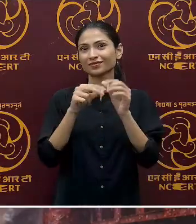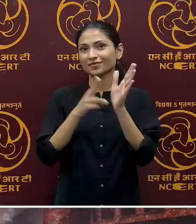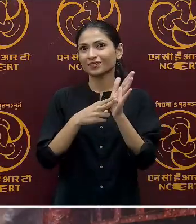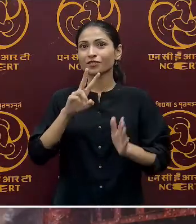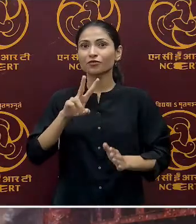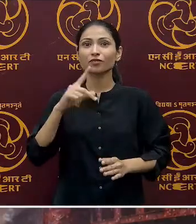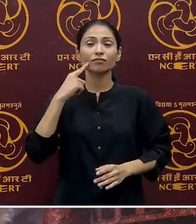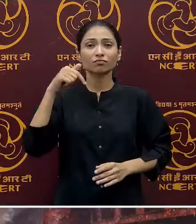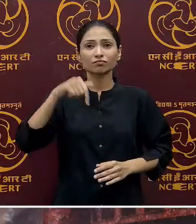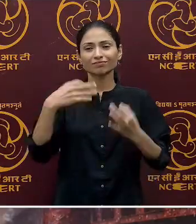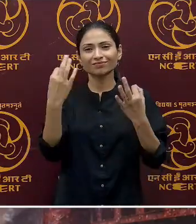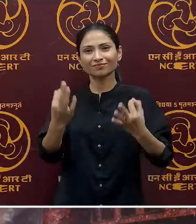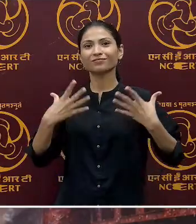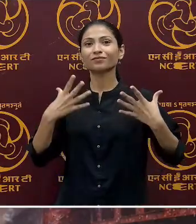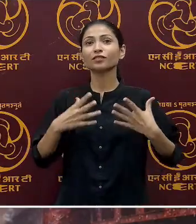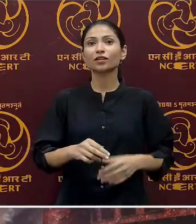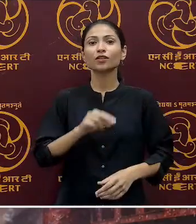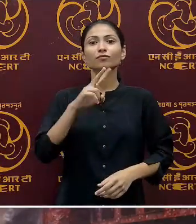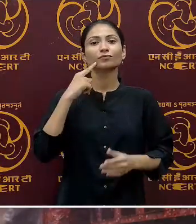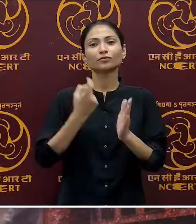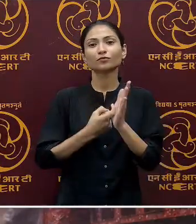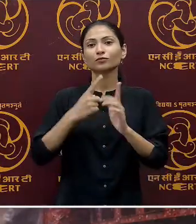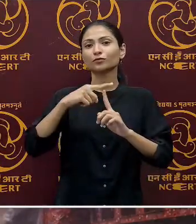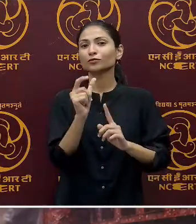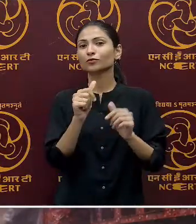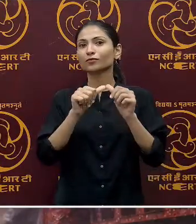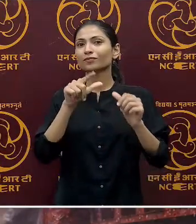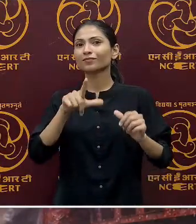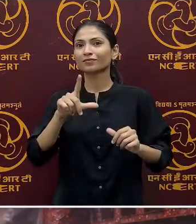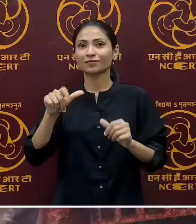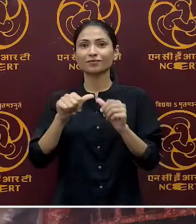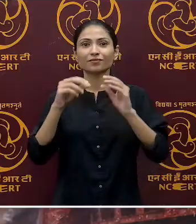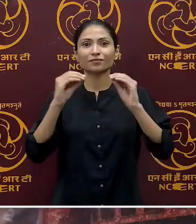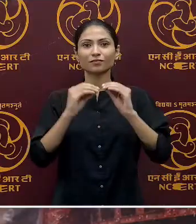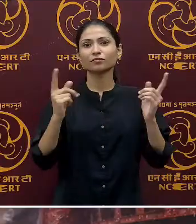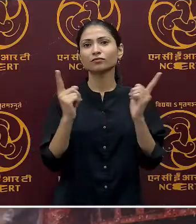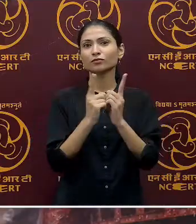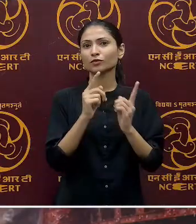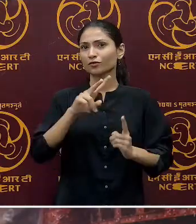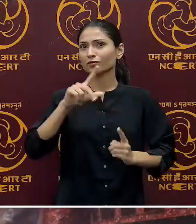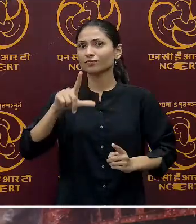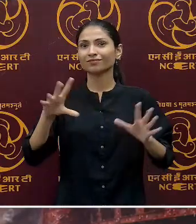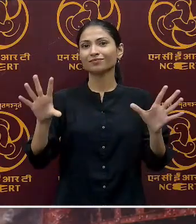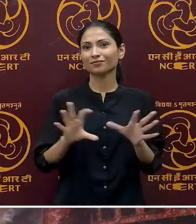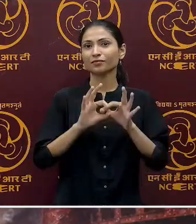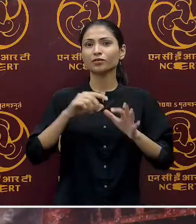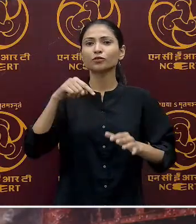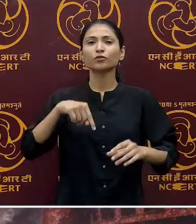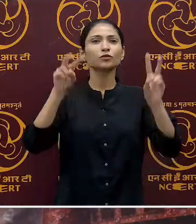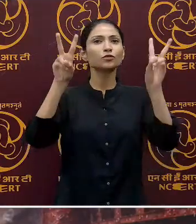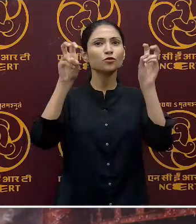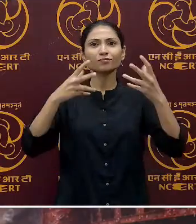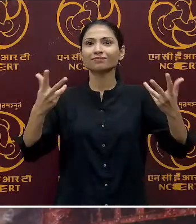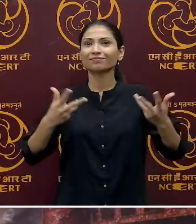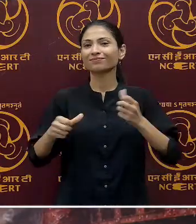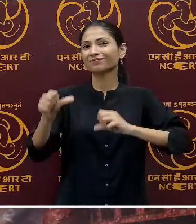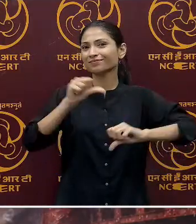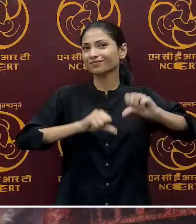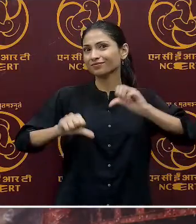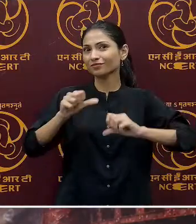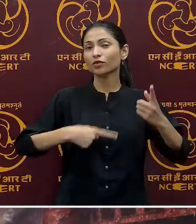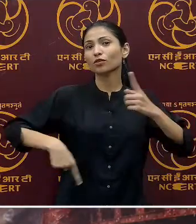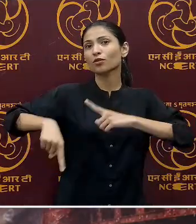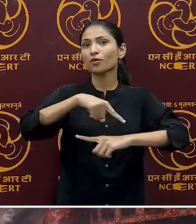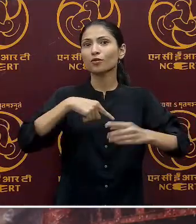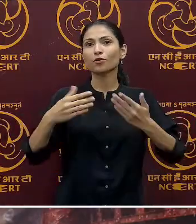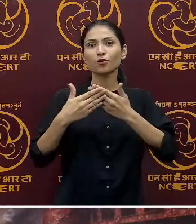special virtual lab series. The topic that we are going to discuss is a science topic, and all the students who